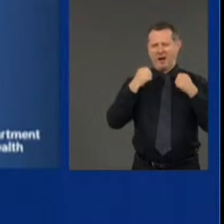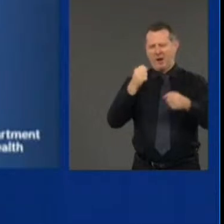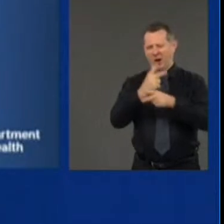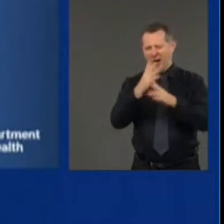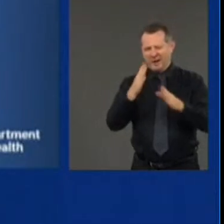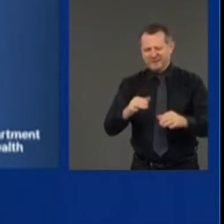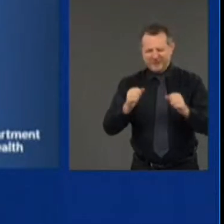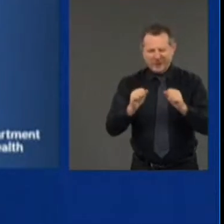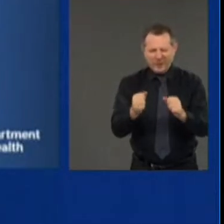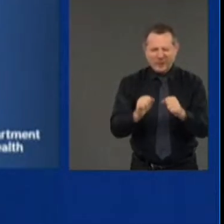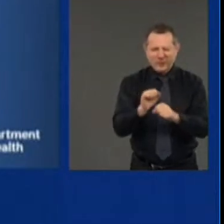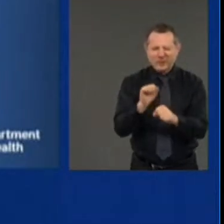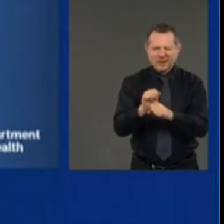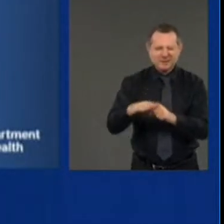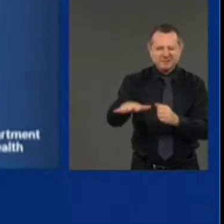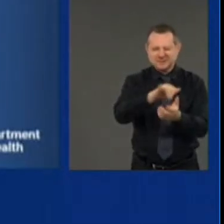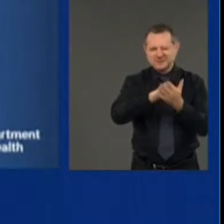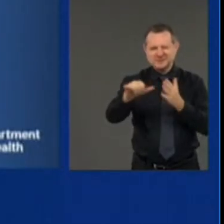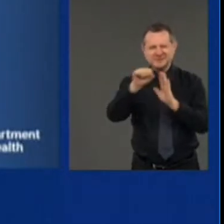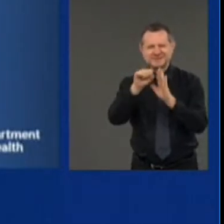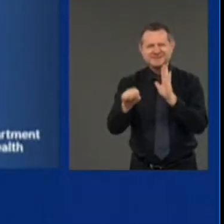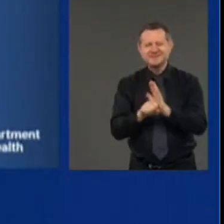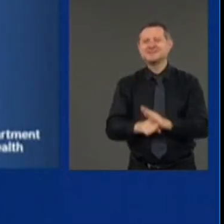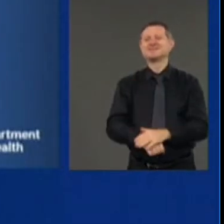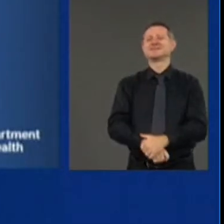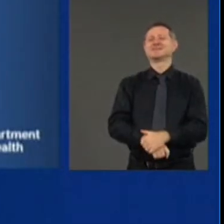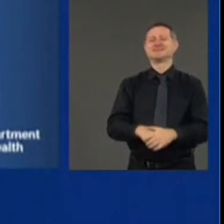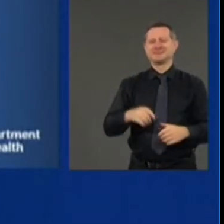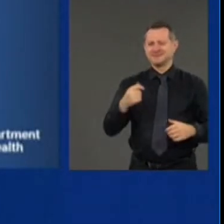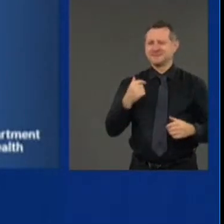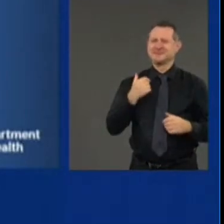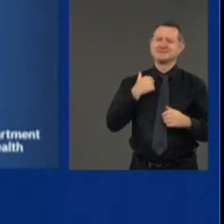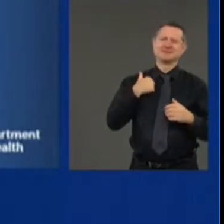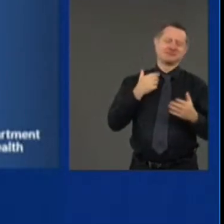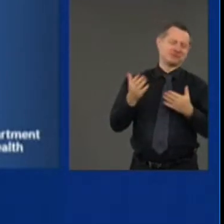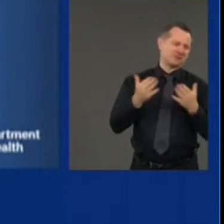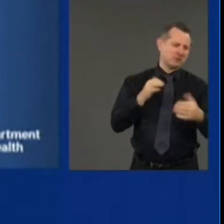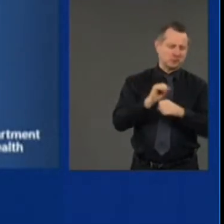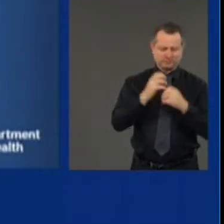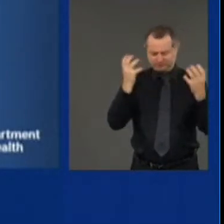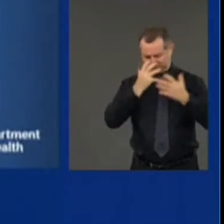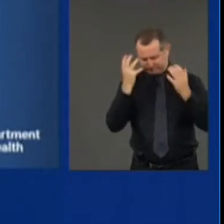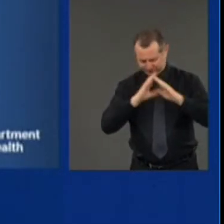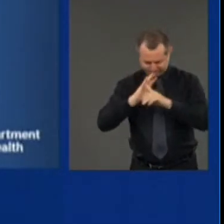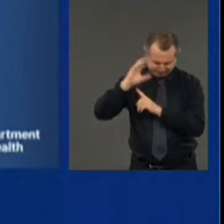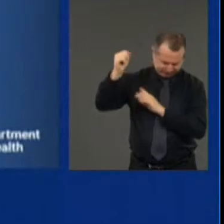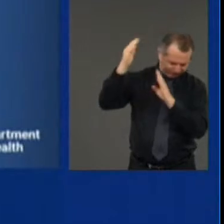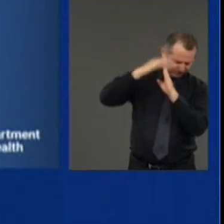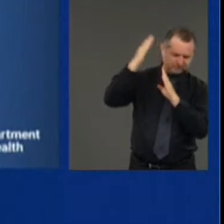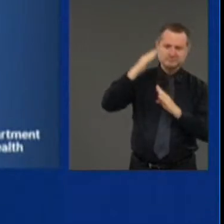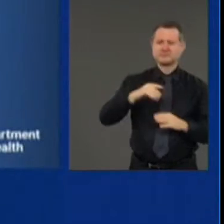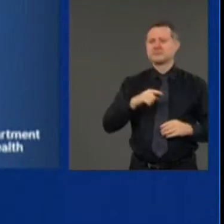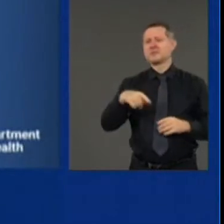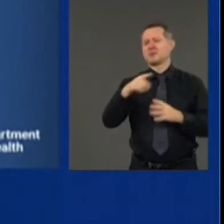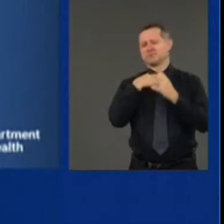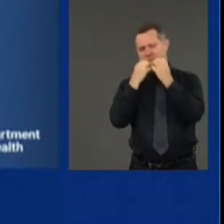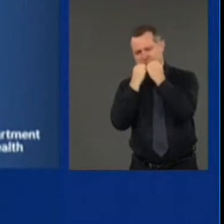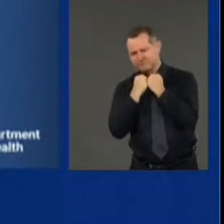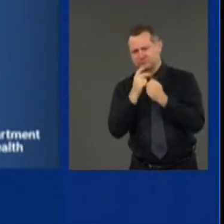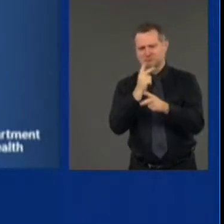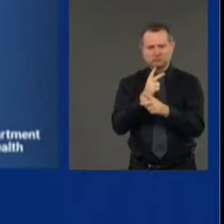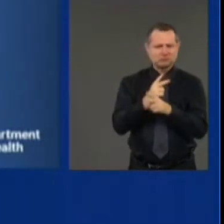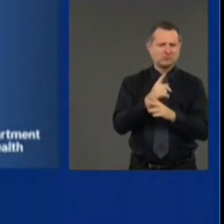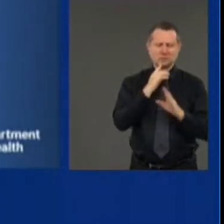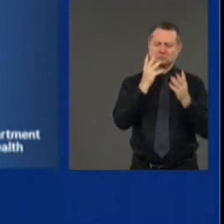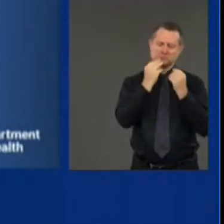our great state of New York for their dedication and service, for their passion and commitment to caring for so many people in